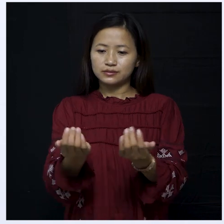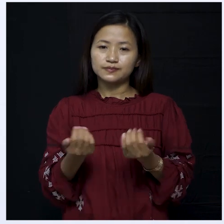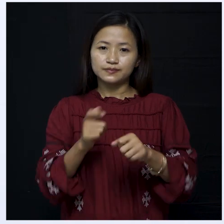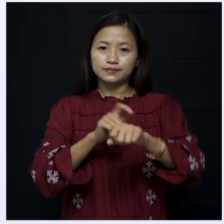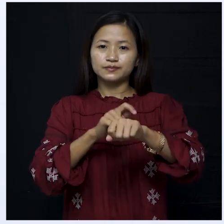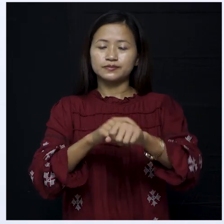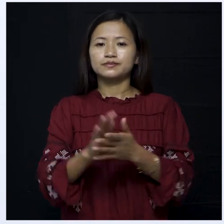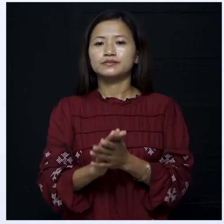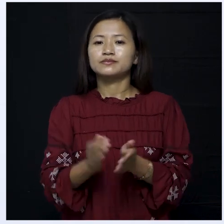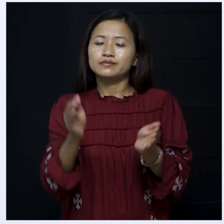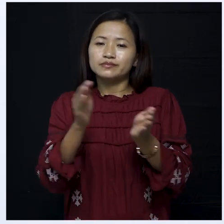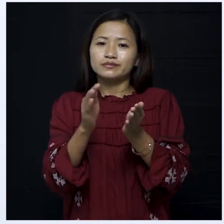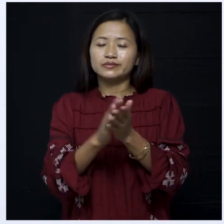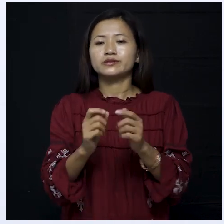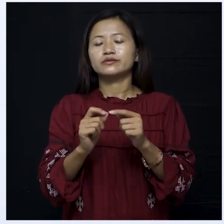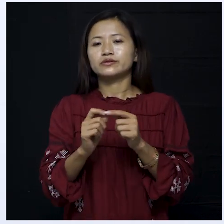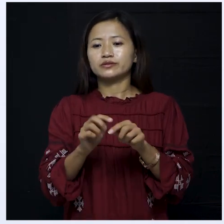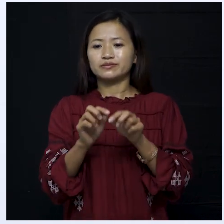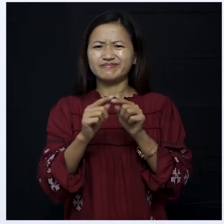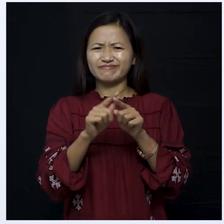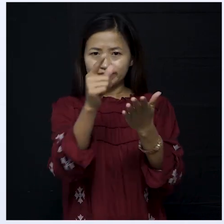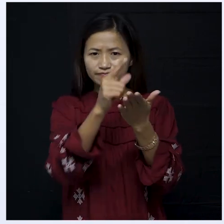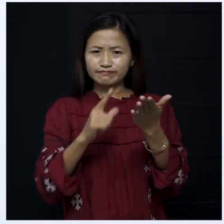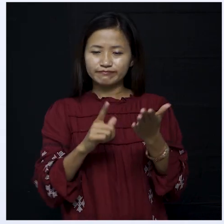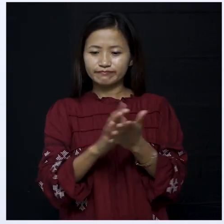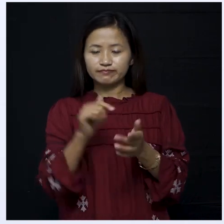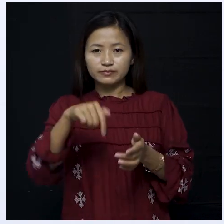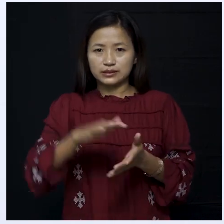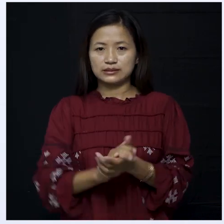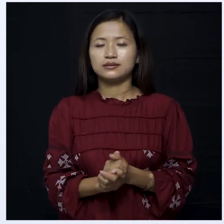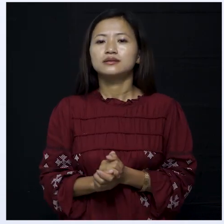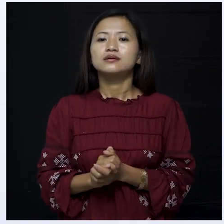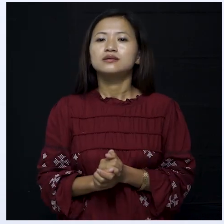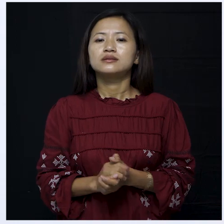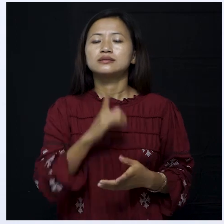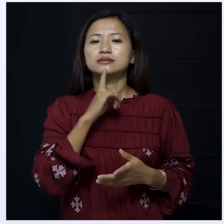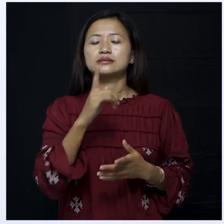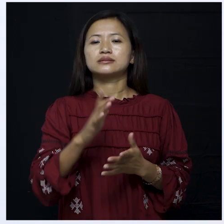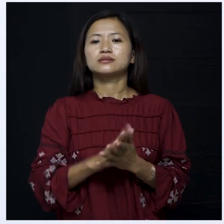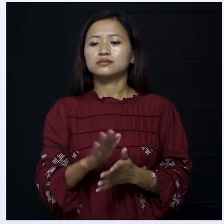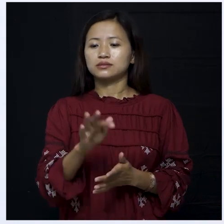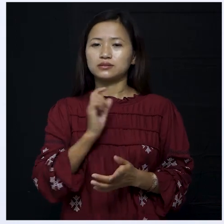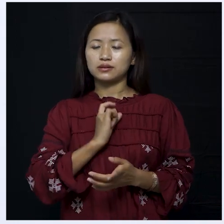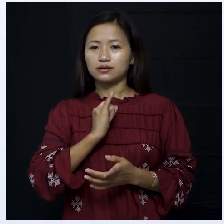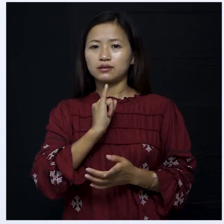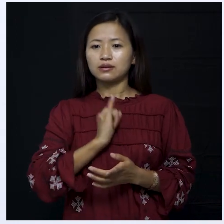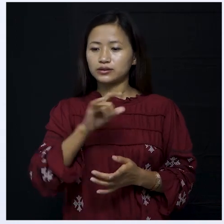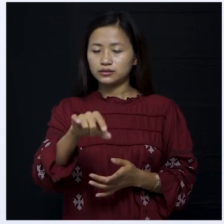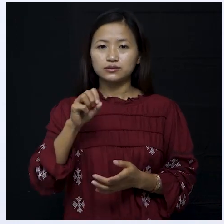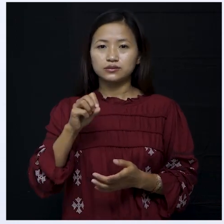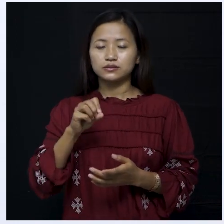use abbreviated letters here. So for simple past, let's say I took